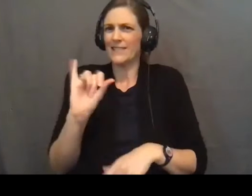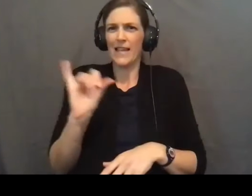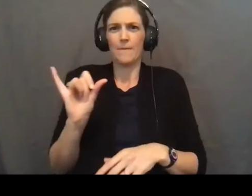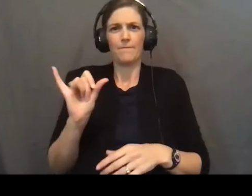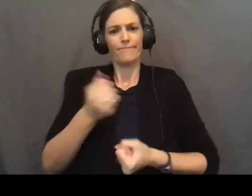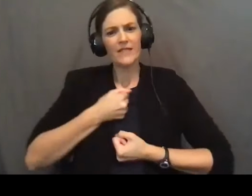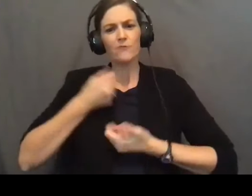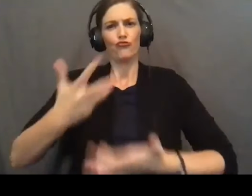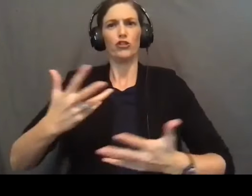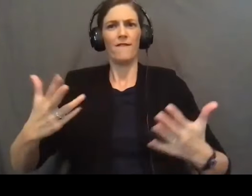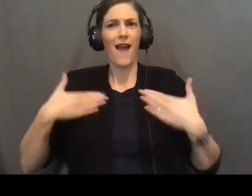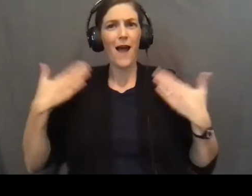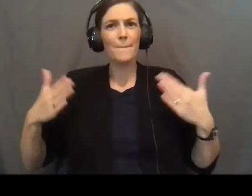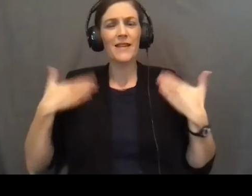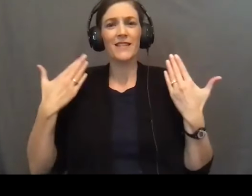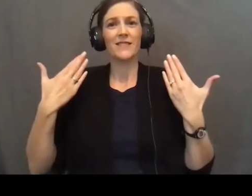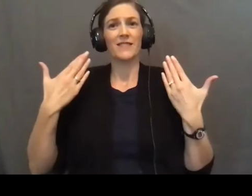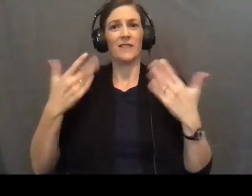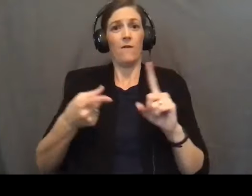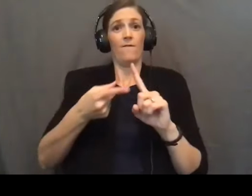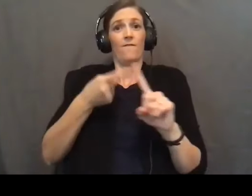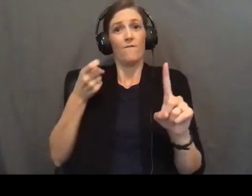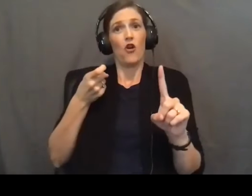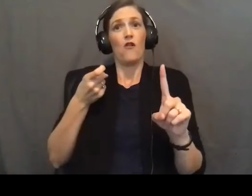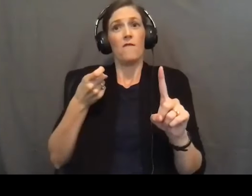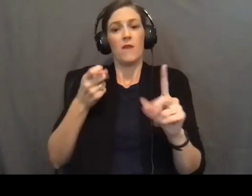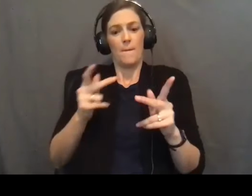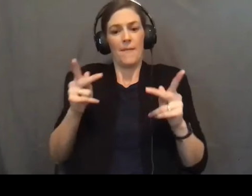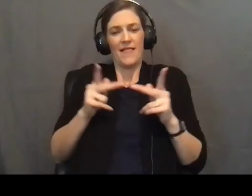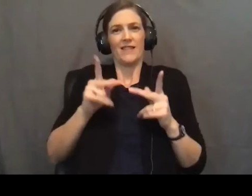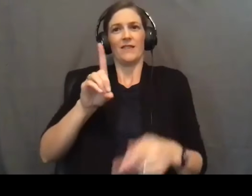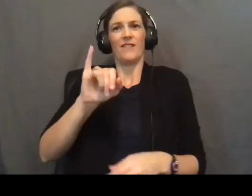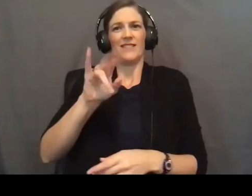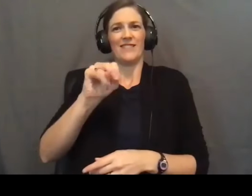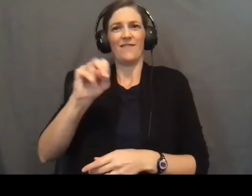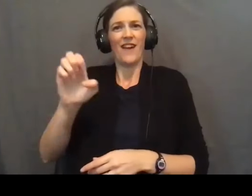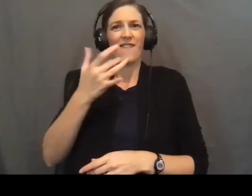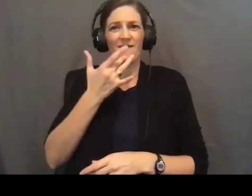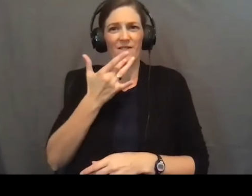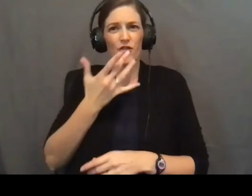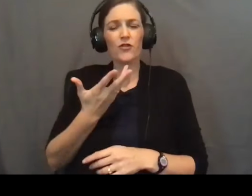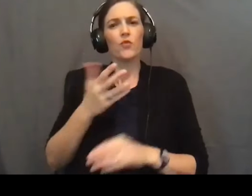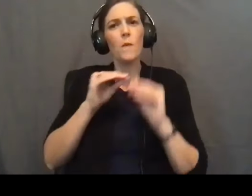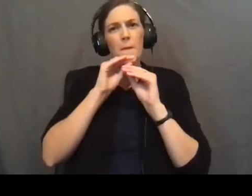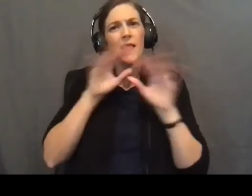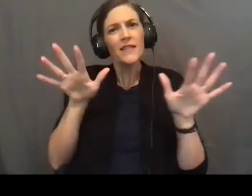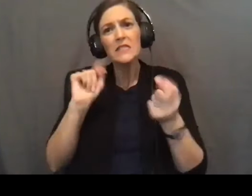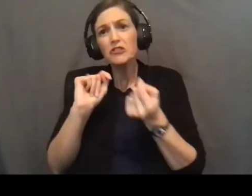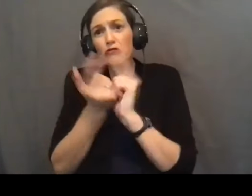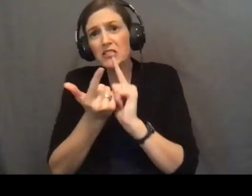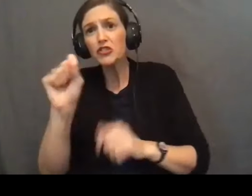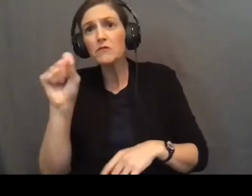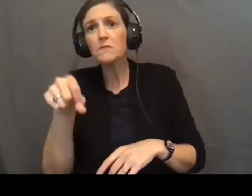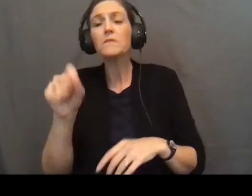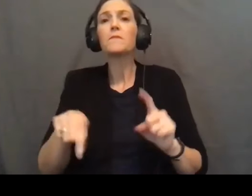expression of happiness that comes from being in a place of divine favor. So blessed is a translation, but many